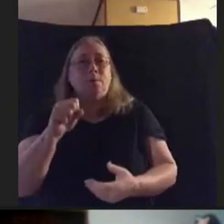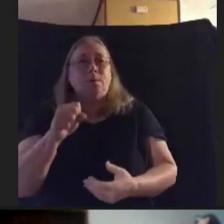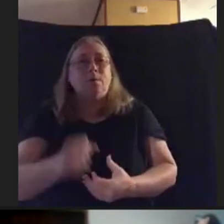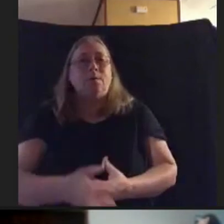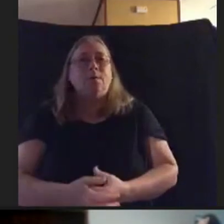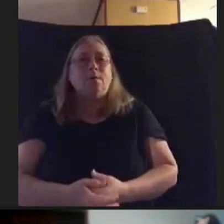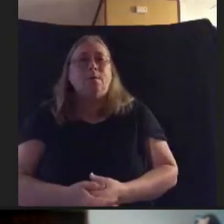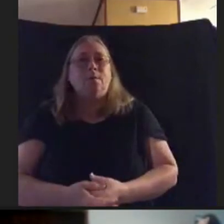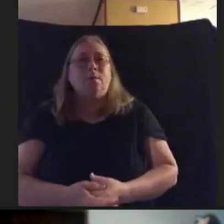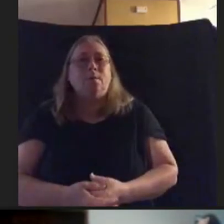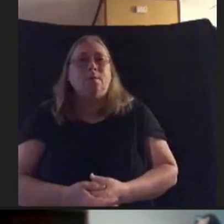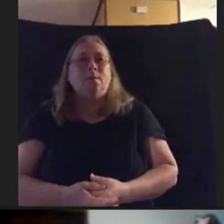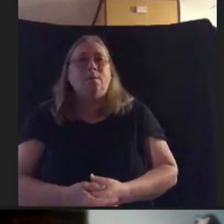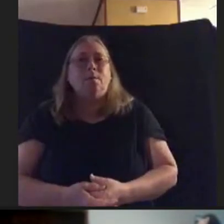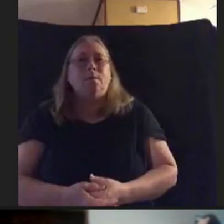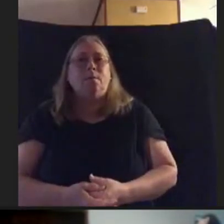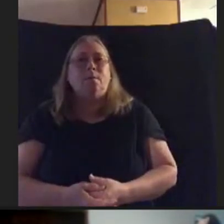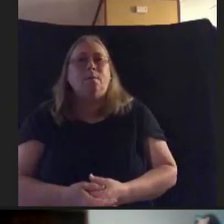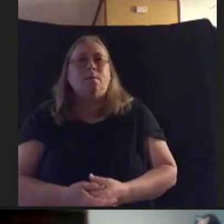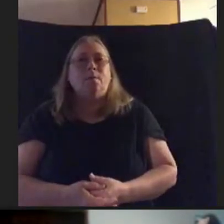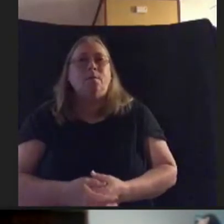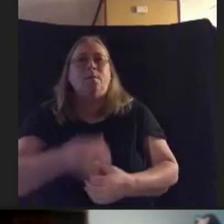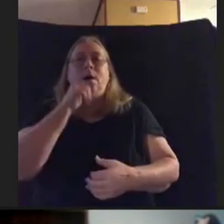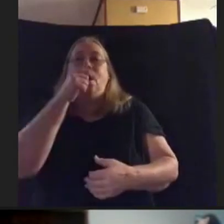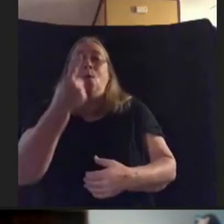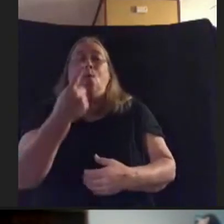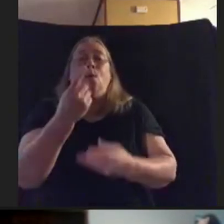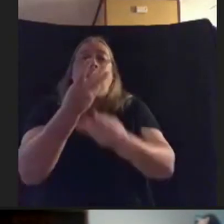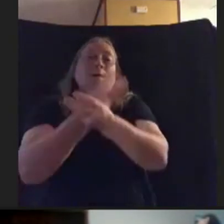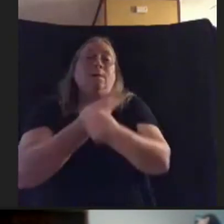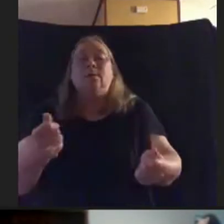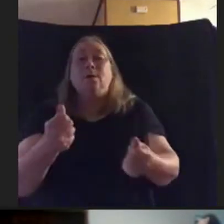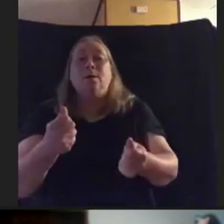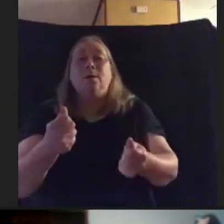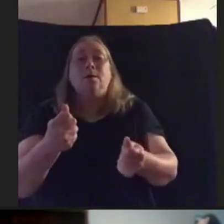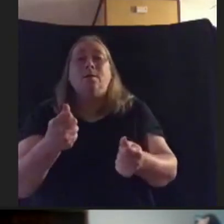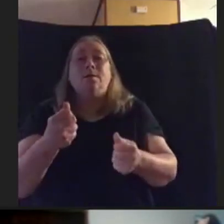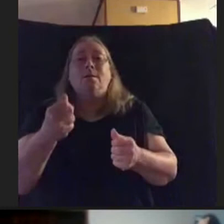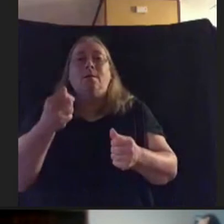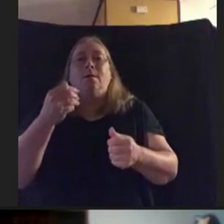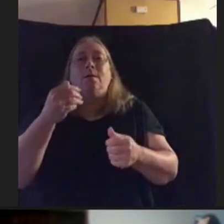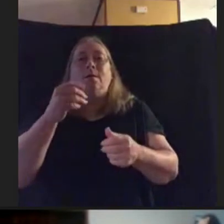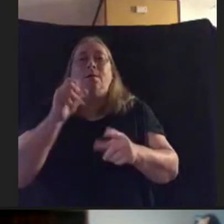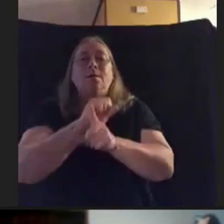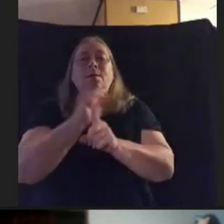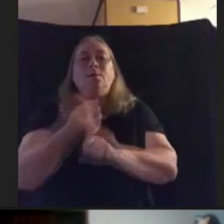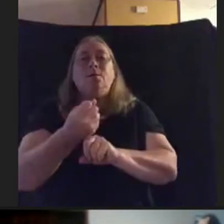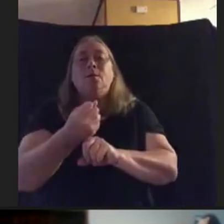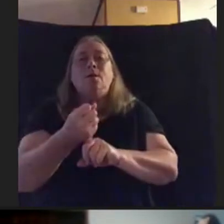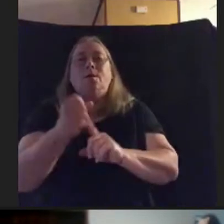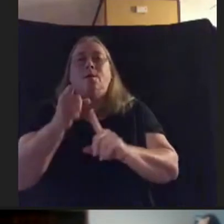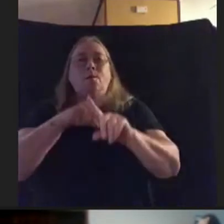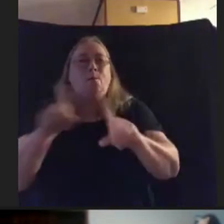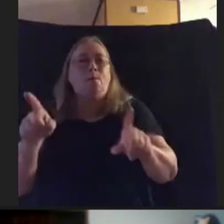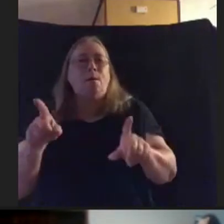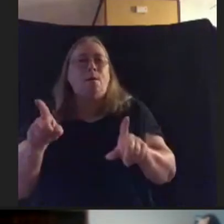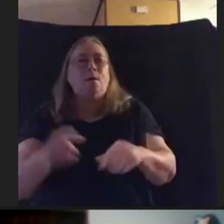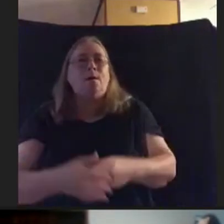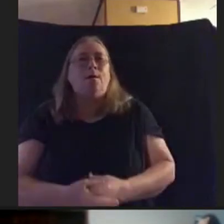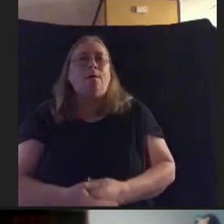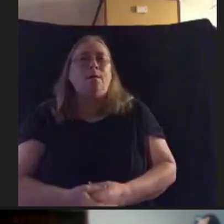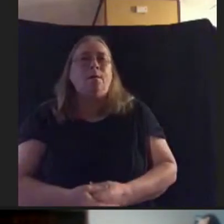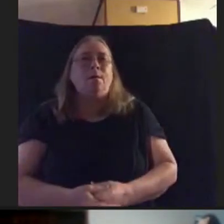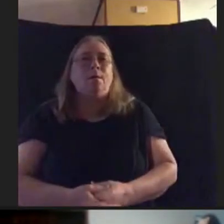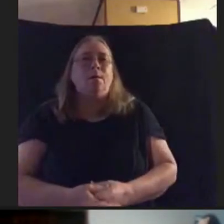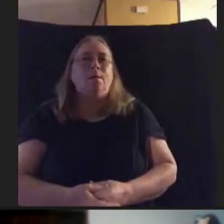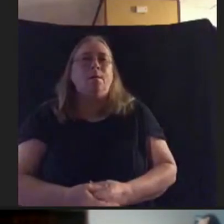It's not a one solution fits all problems sort of situation. But again, I mean, the demand in